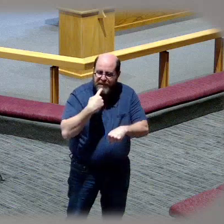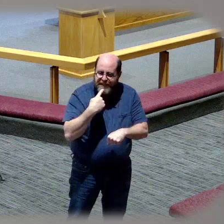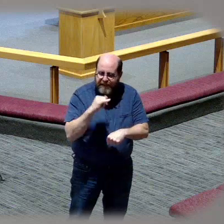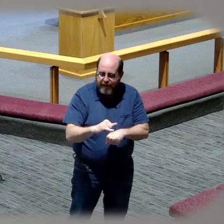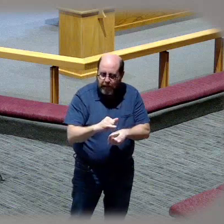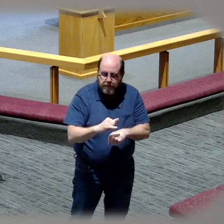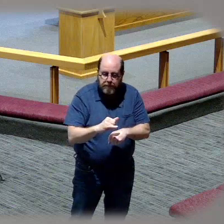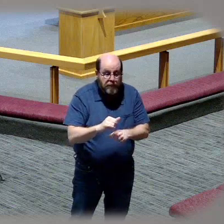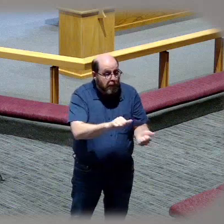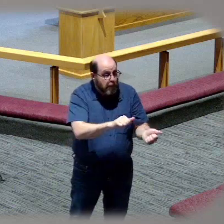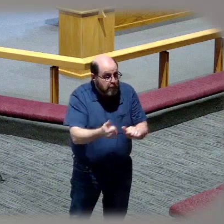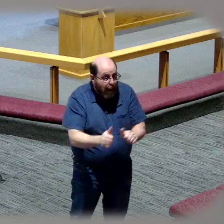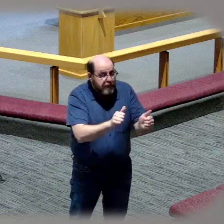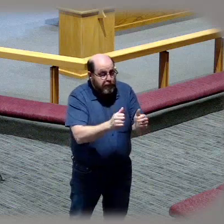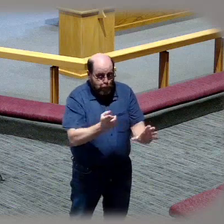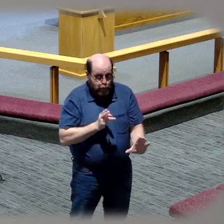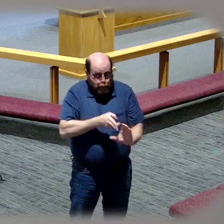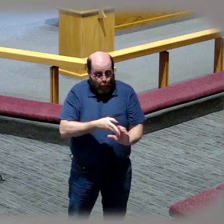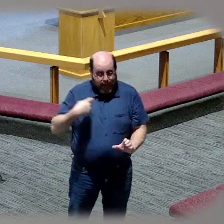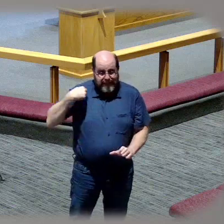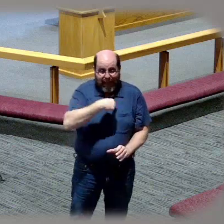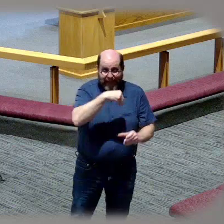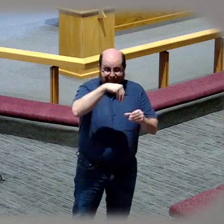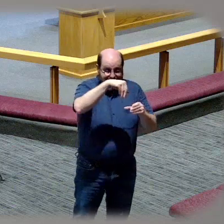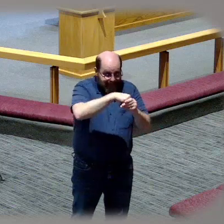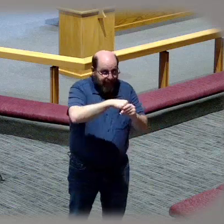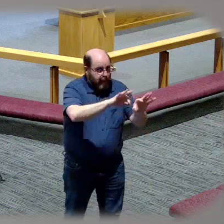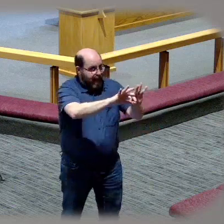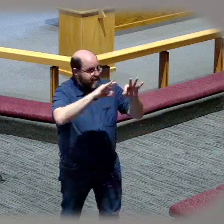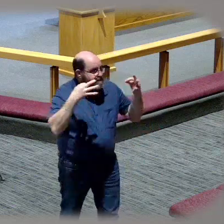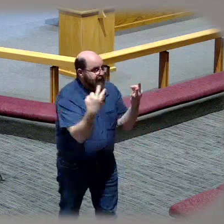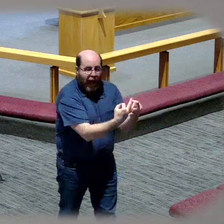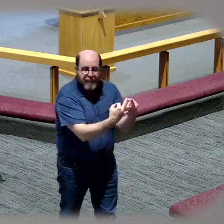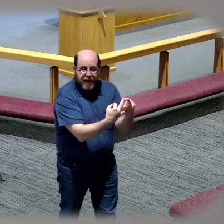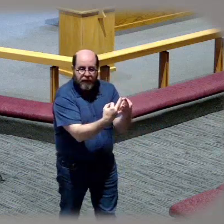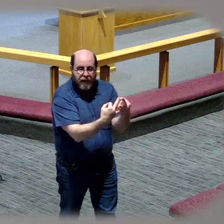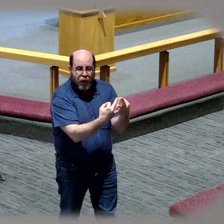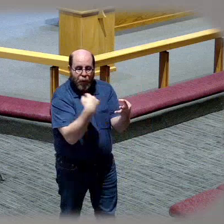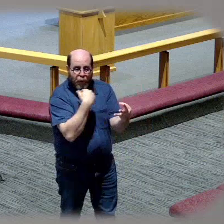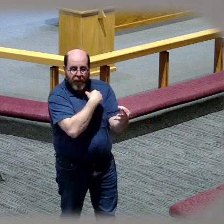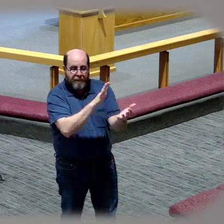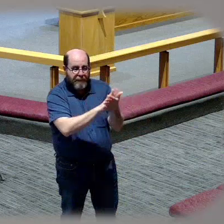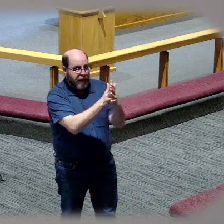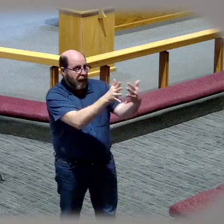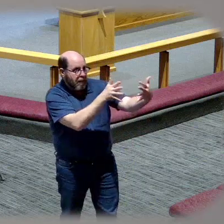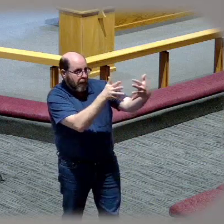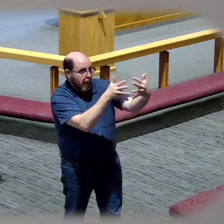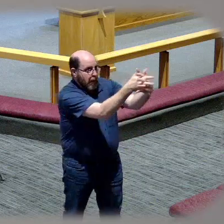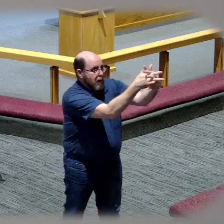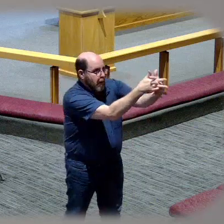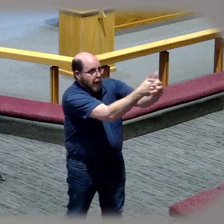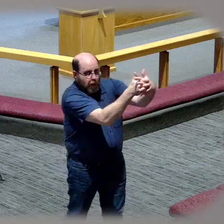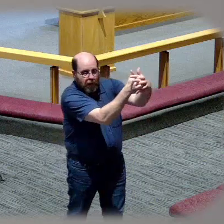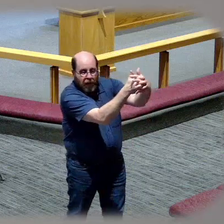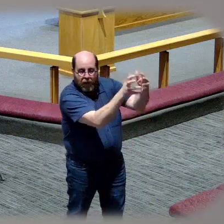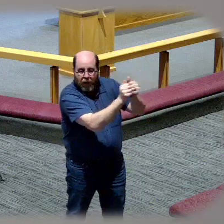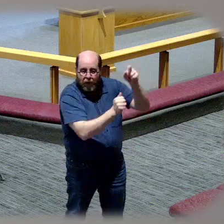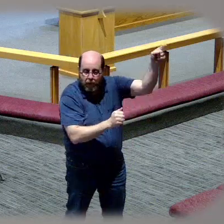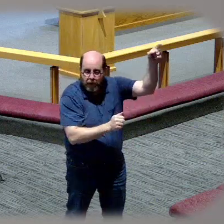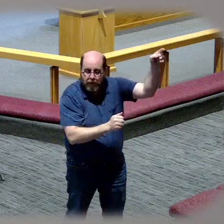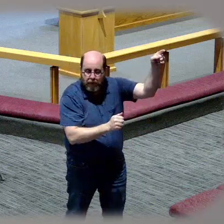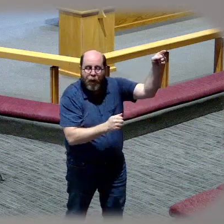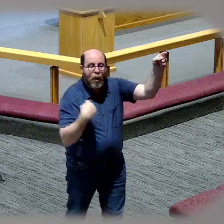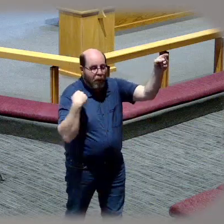Baptism joins us to the family of God. It grafts us into Christ, who is the vine. St. Paul says